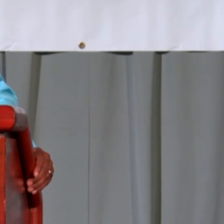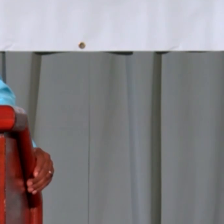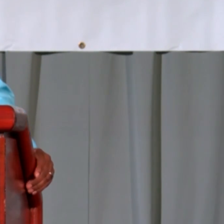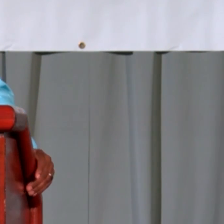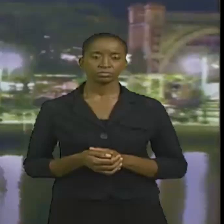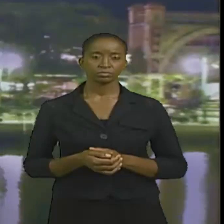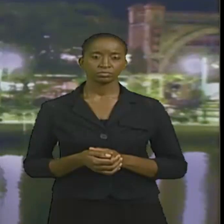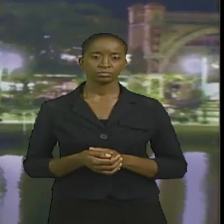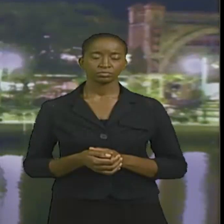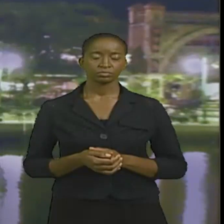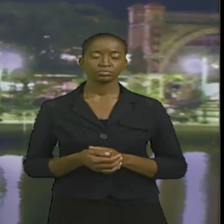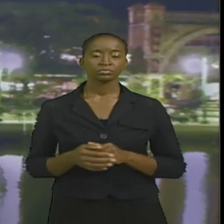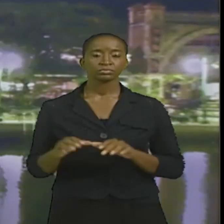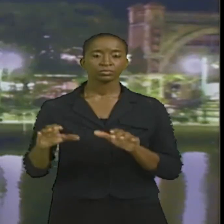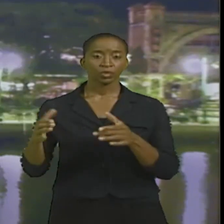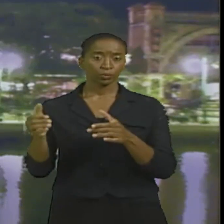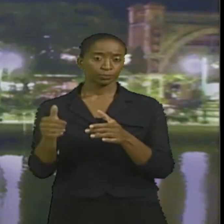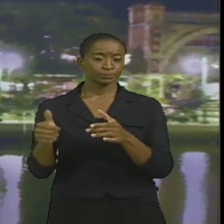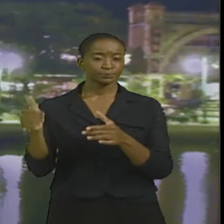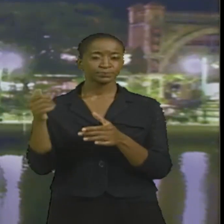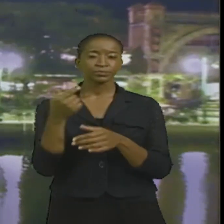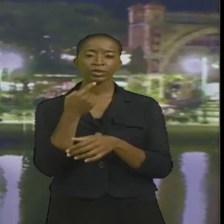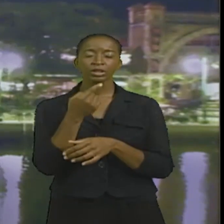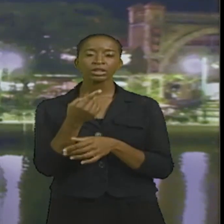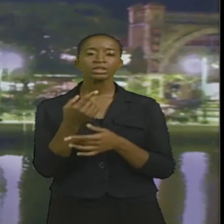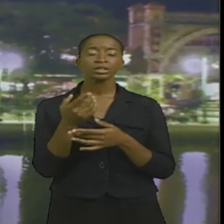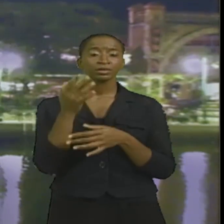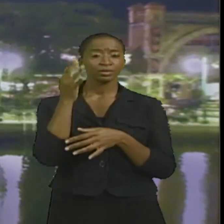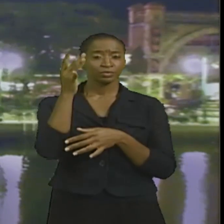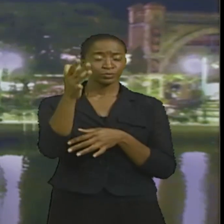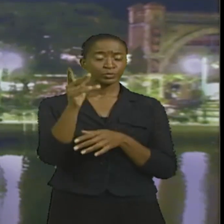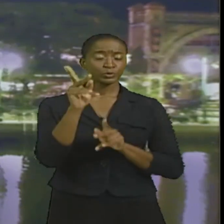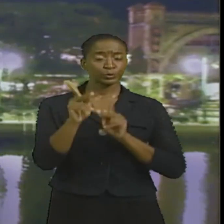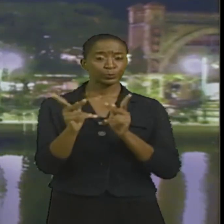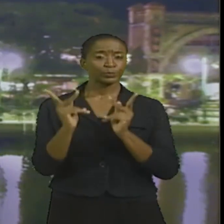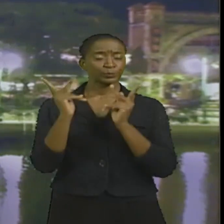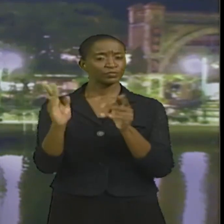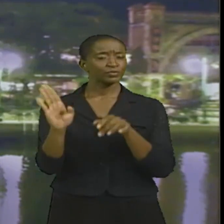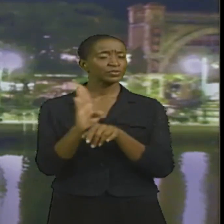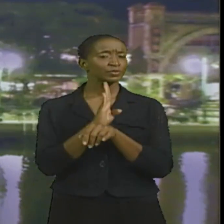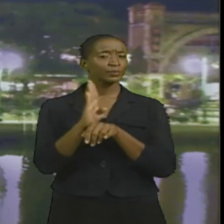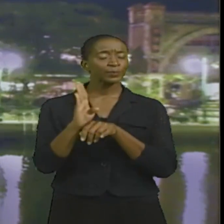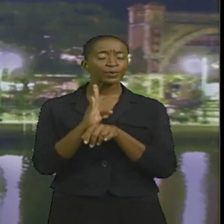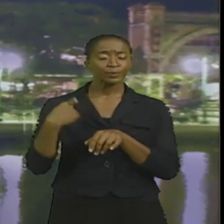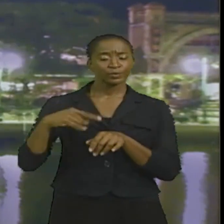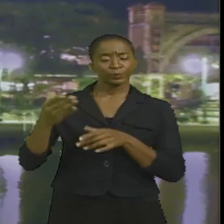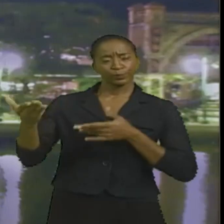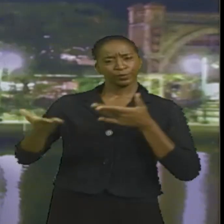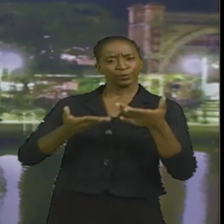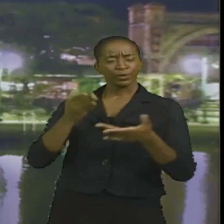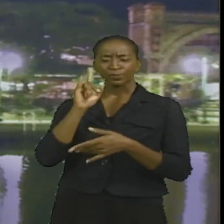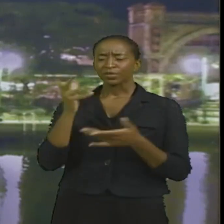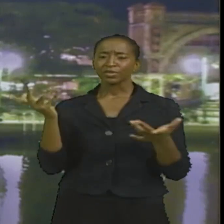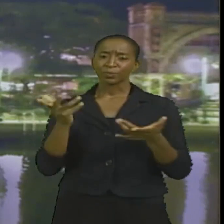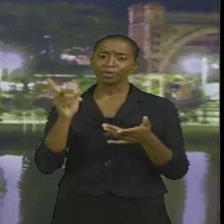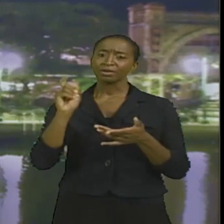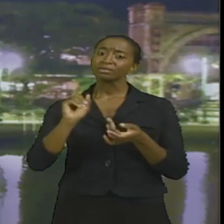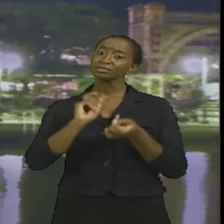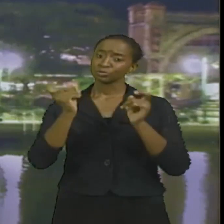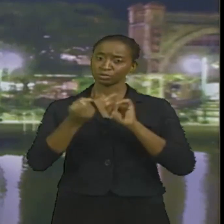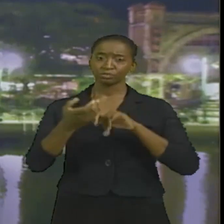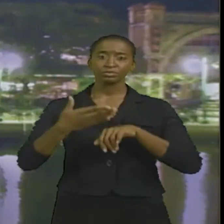0.8%. And Chairman of the Association, Stephen Austin, says that going forward, there must be a transformation in the way visitors are welcomed to